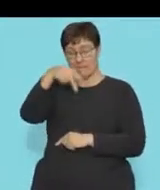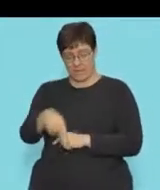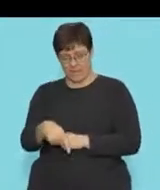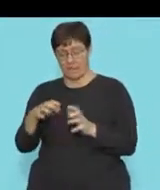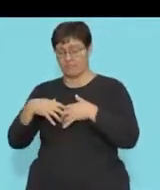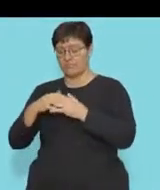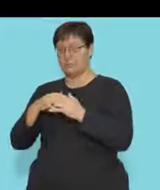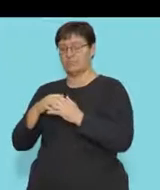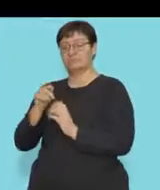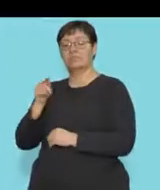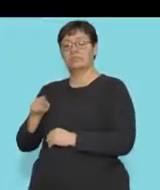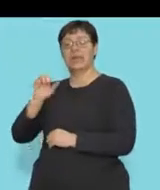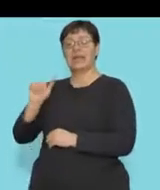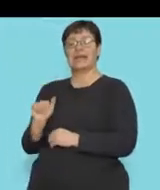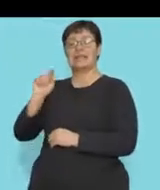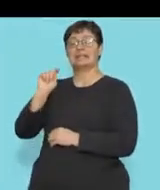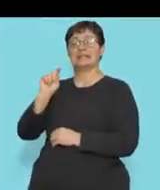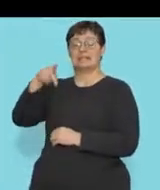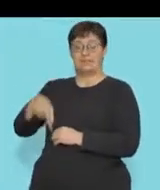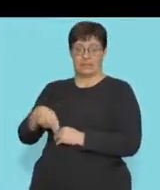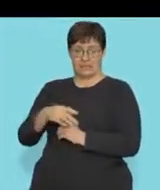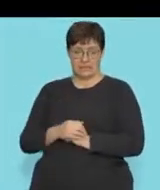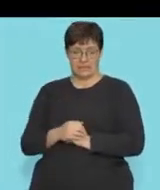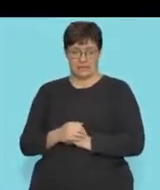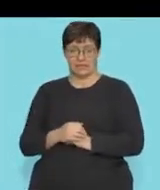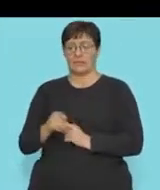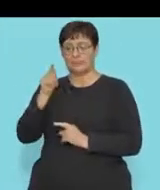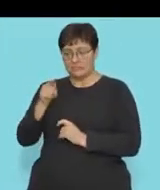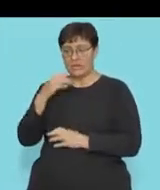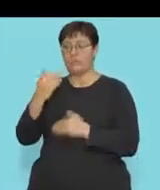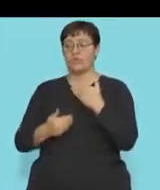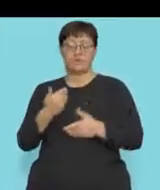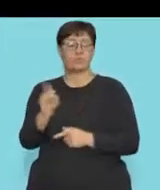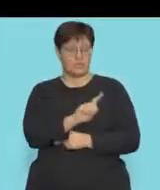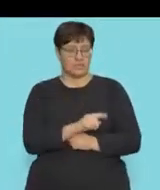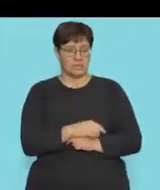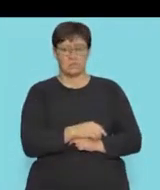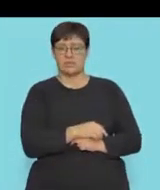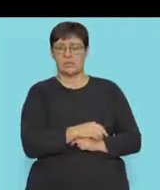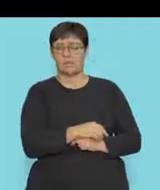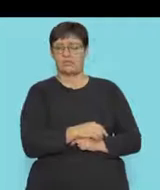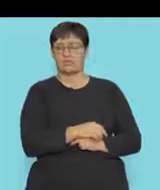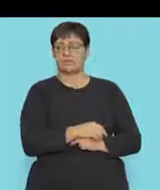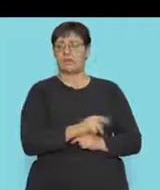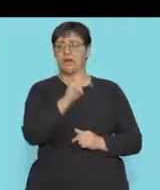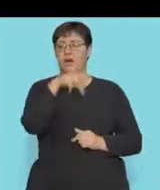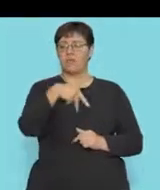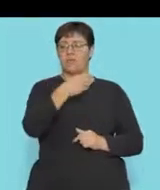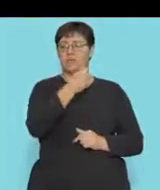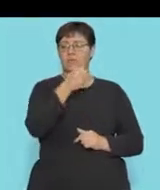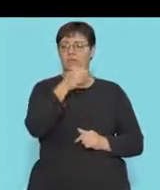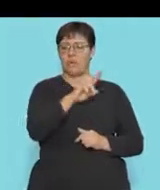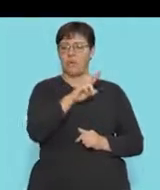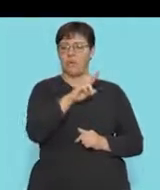phosphate forms ATP. And this process is called phosphorylation. Now let's look